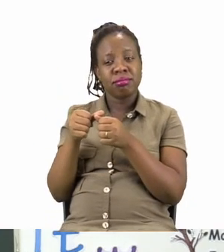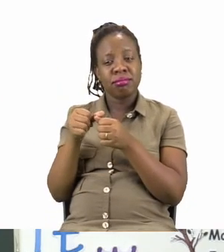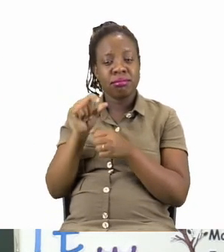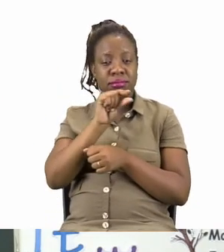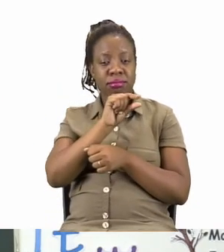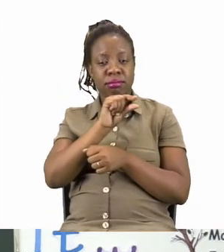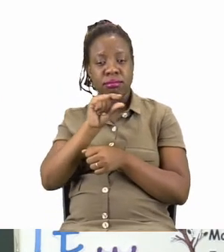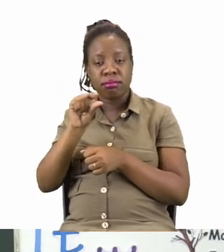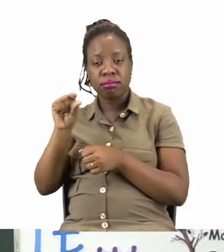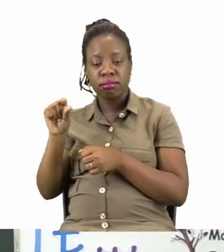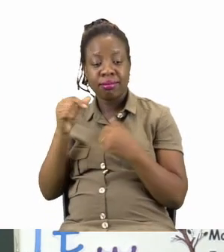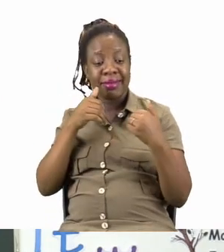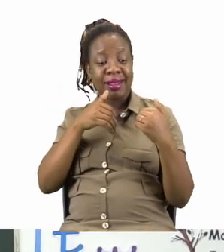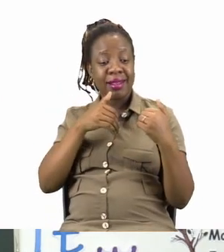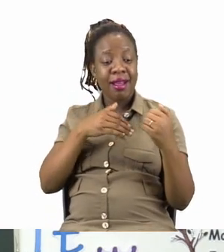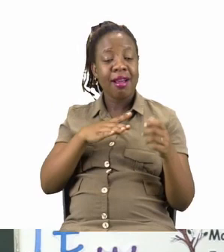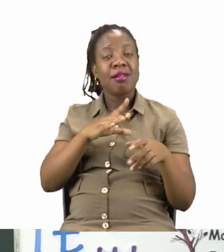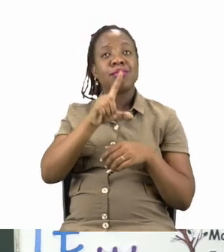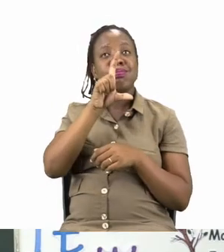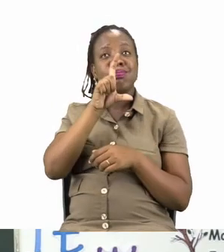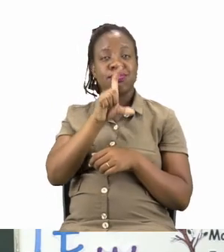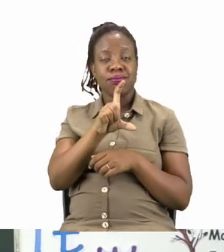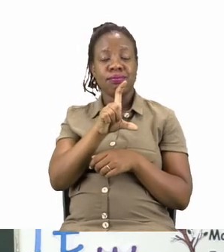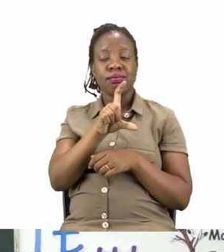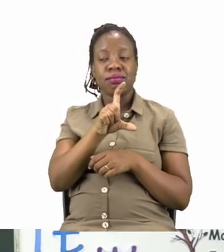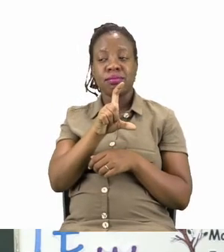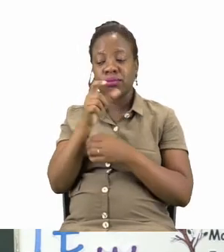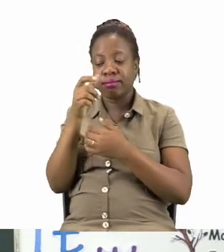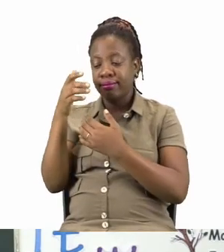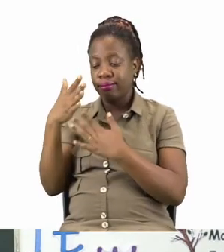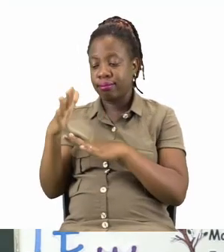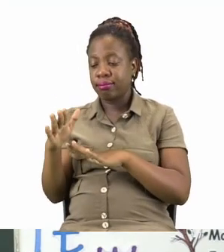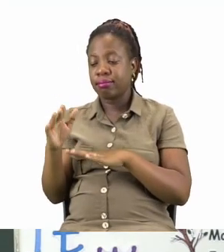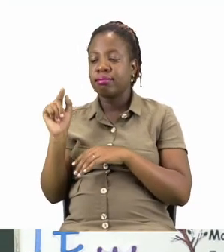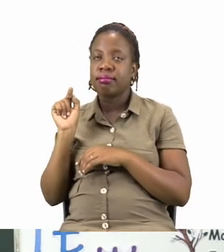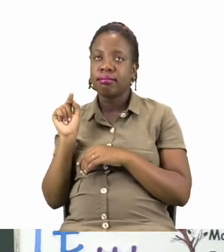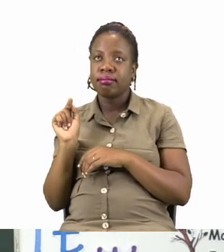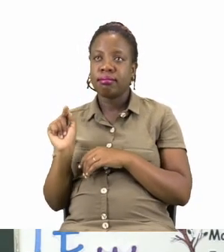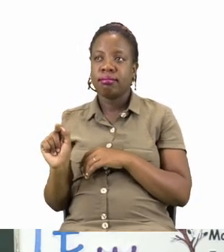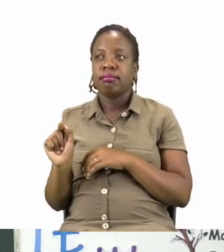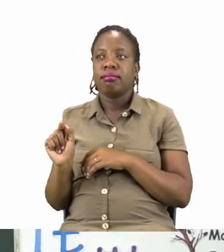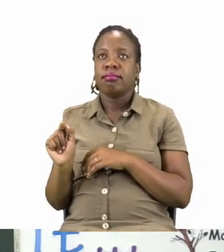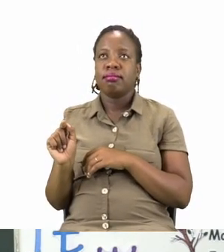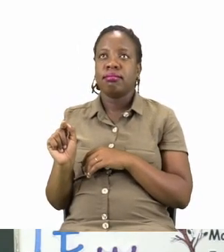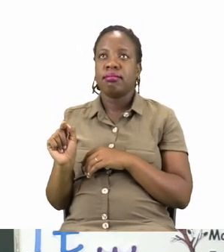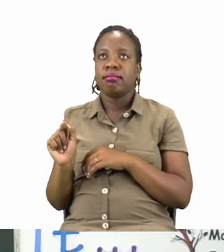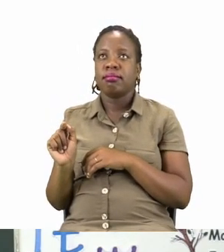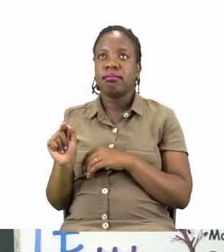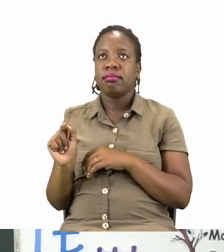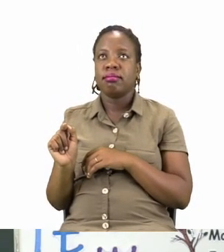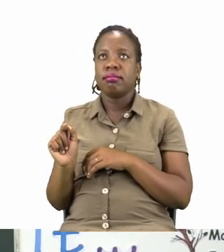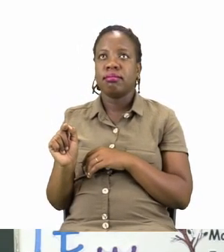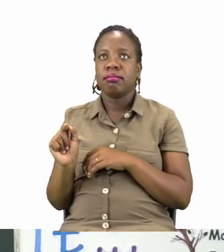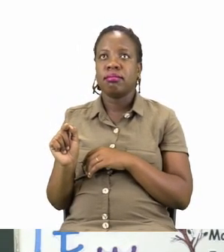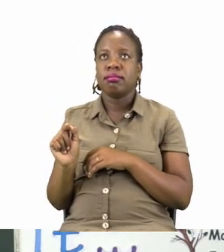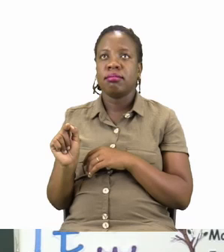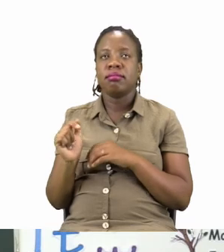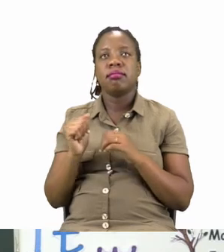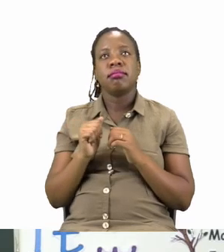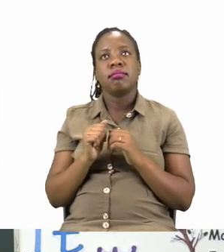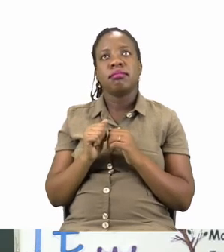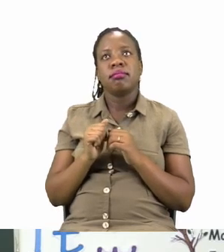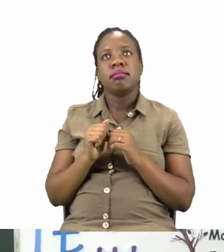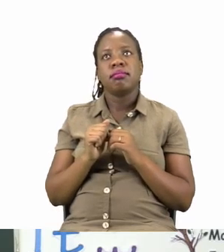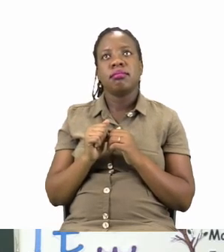start your sentence with a capital letter and you end your sentence with a full stop. So now you can go ahead